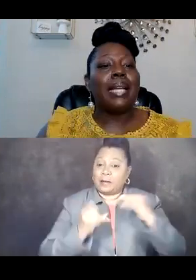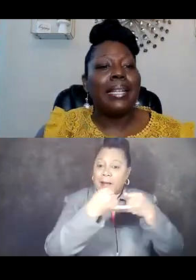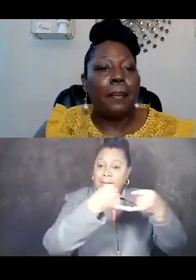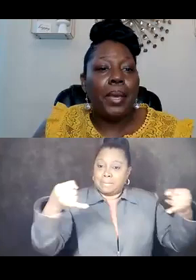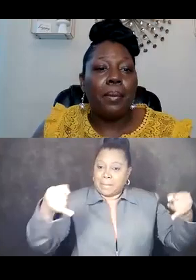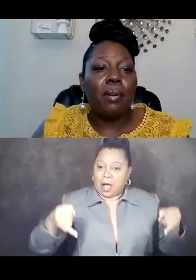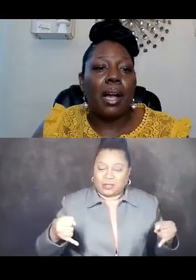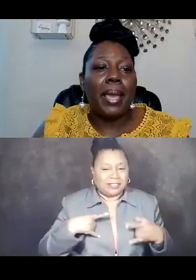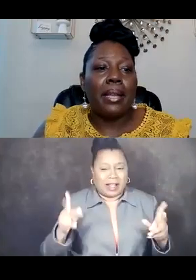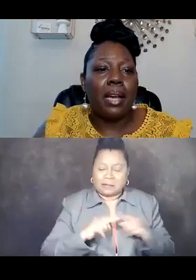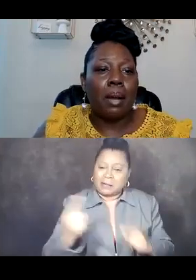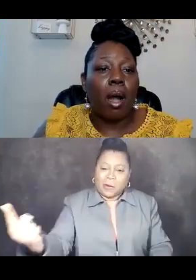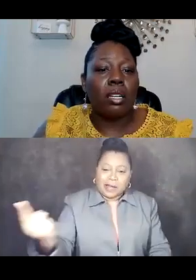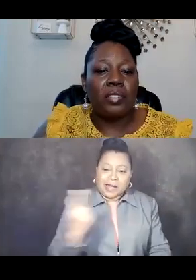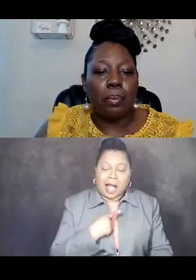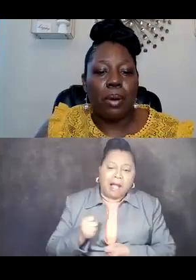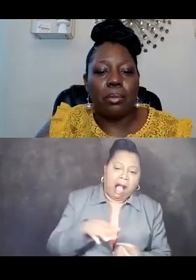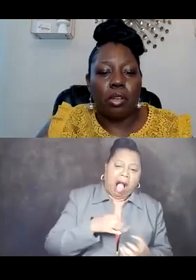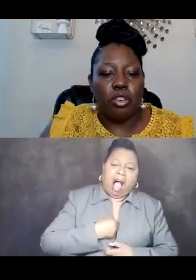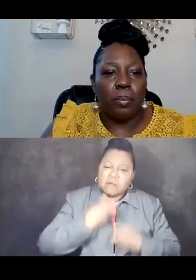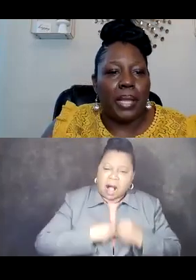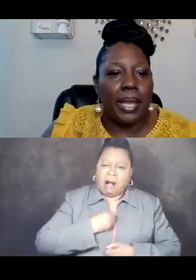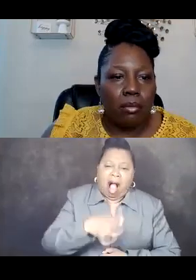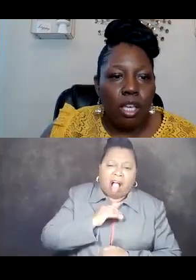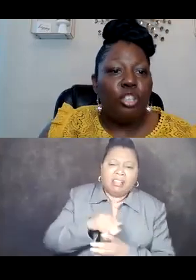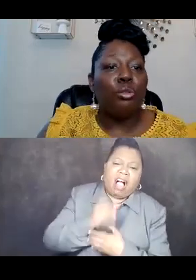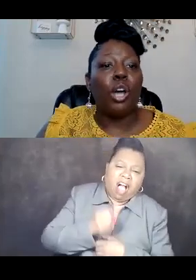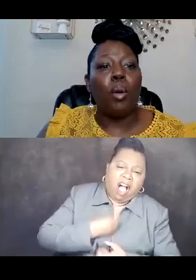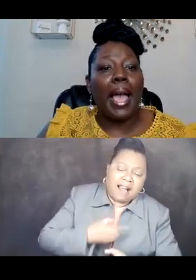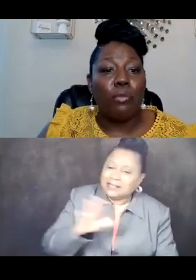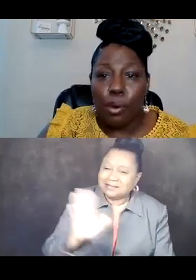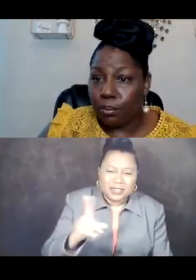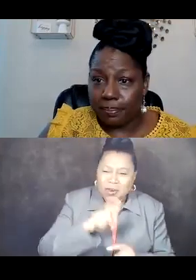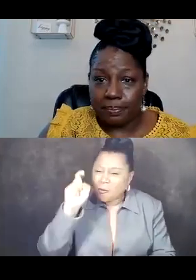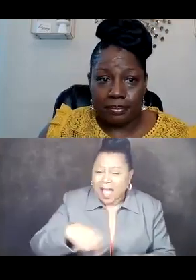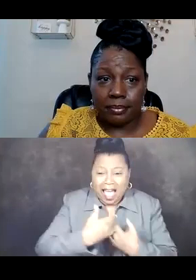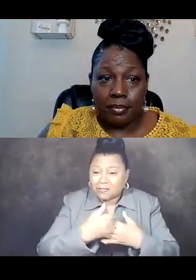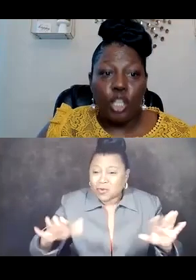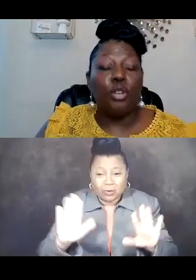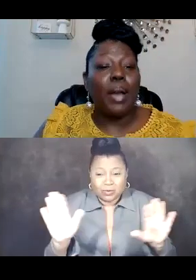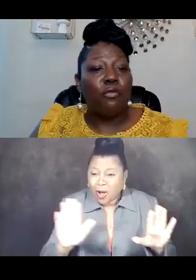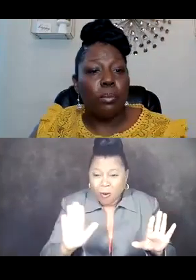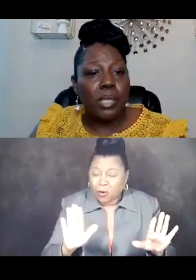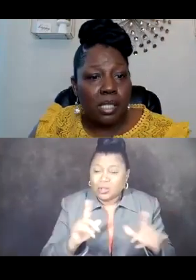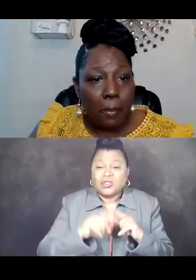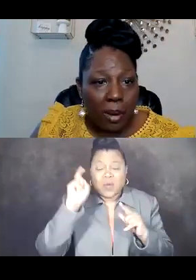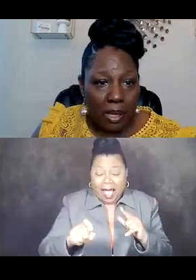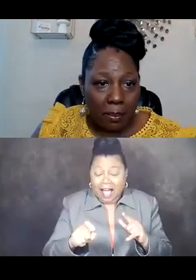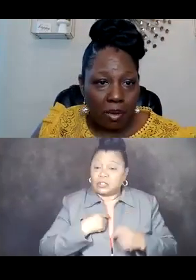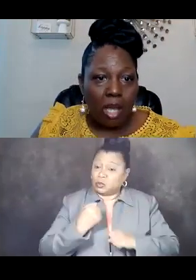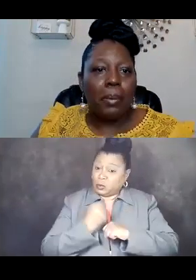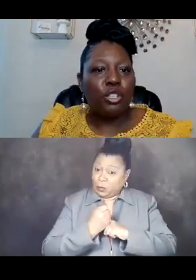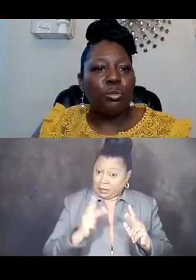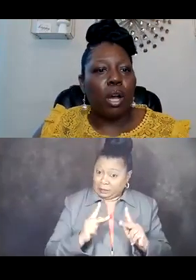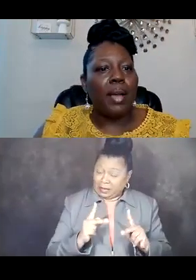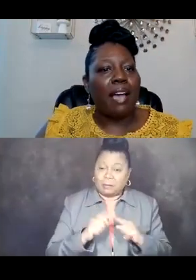Do not let people come and dump all of their problems on your plate. You don't have room. You have room to support